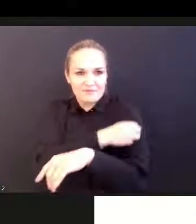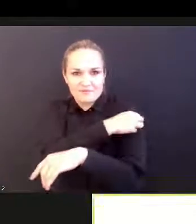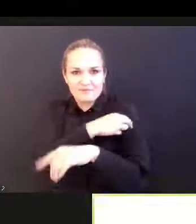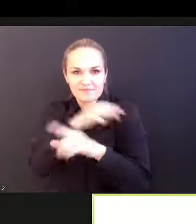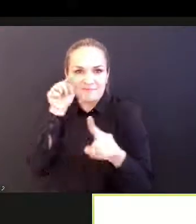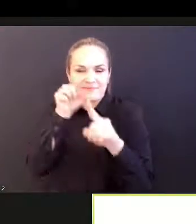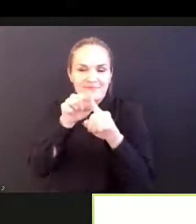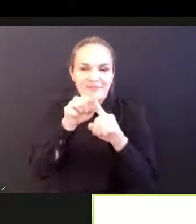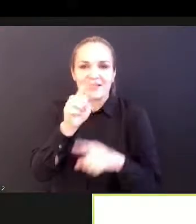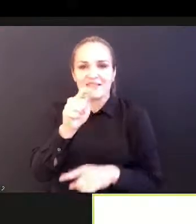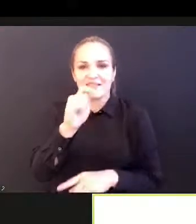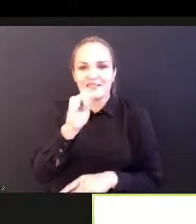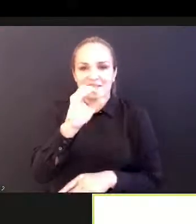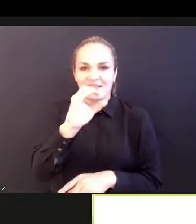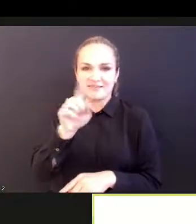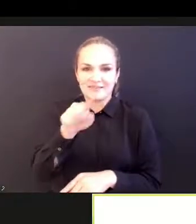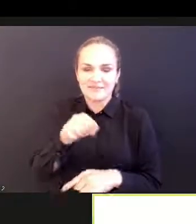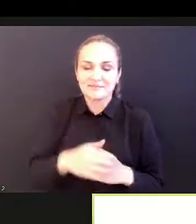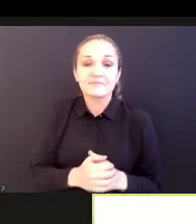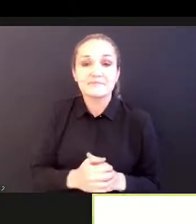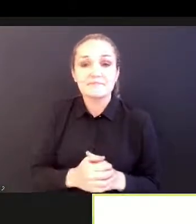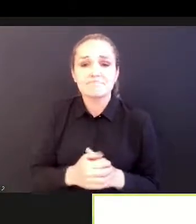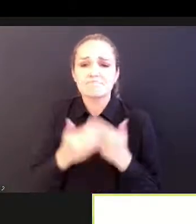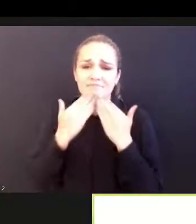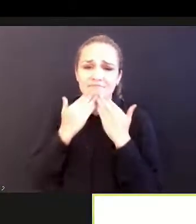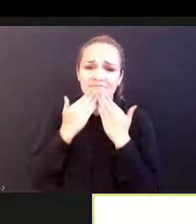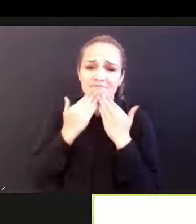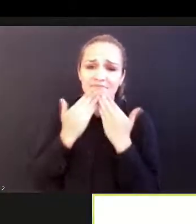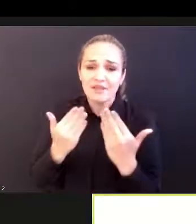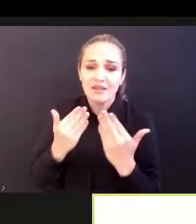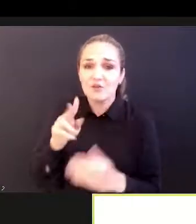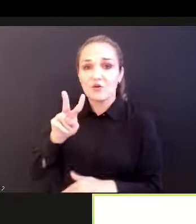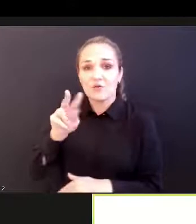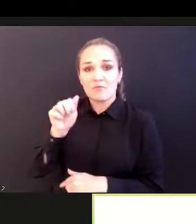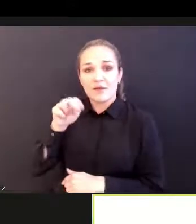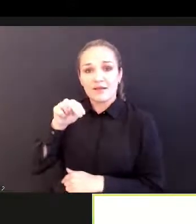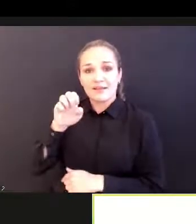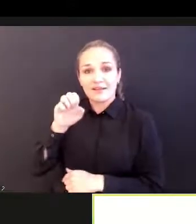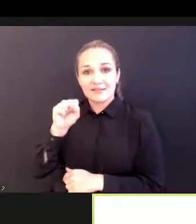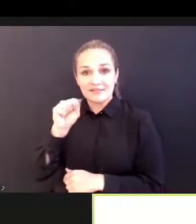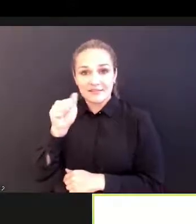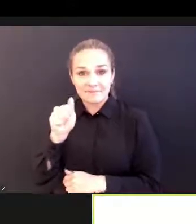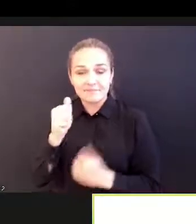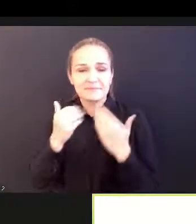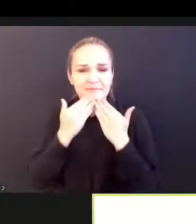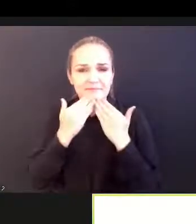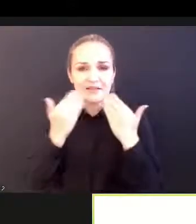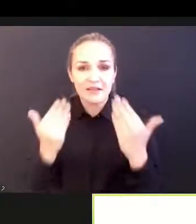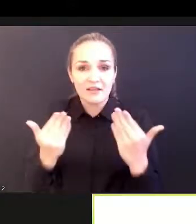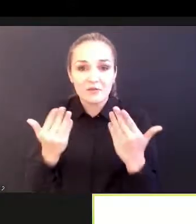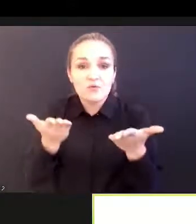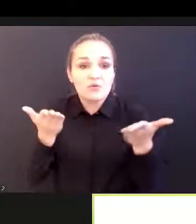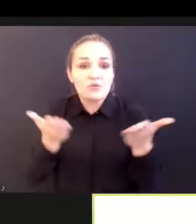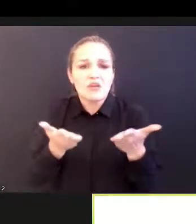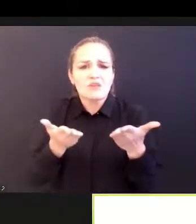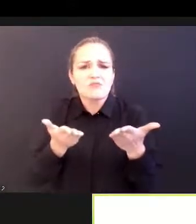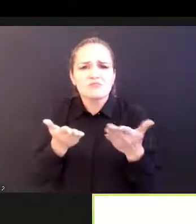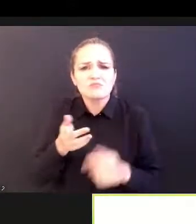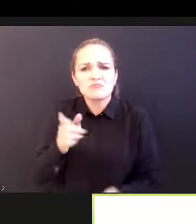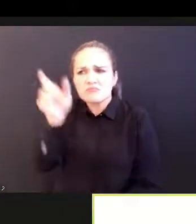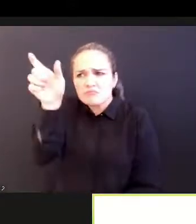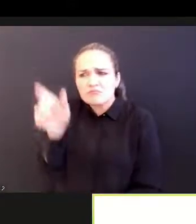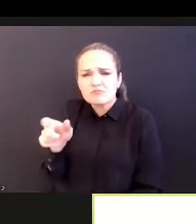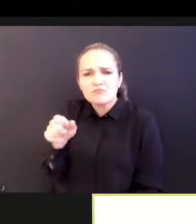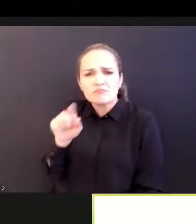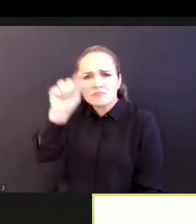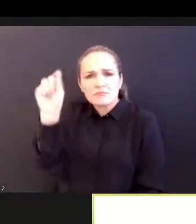Excellent, thank you, Vanessa. And we have another question from the audience. I mean, this addresses an issue that you mentioned as well,